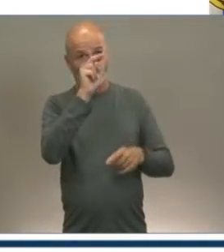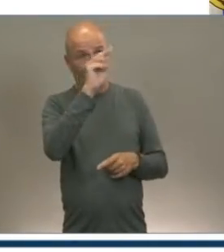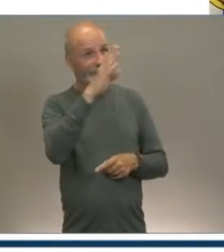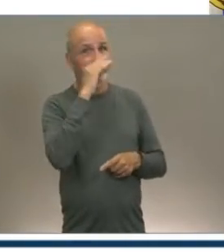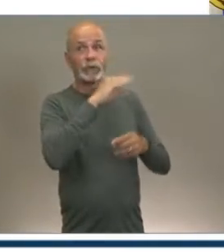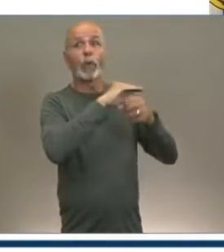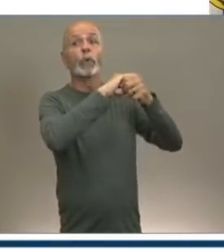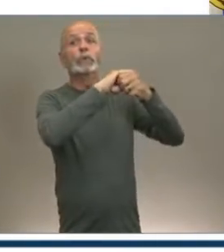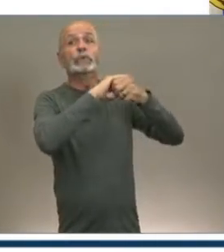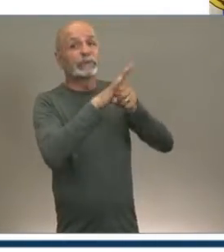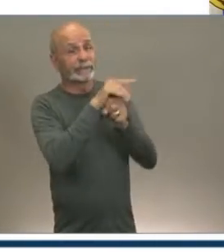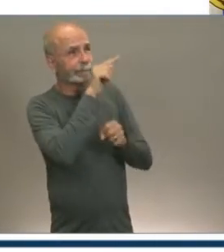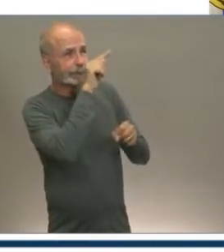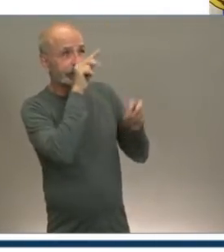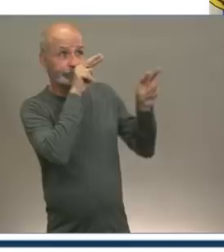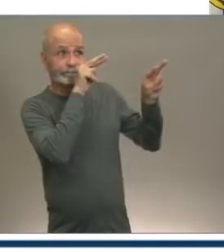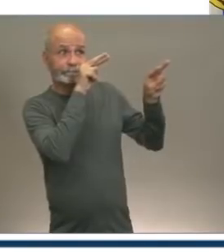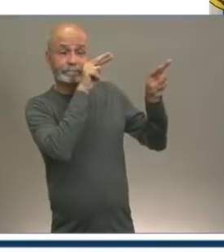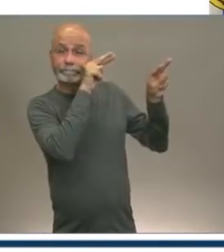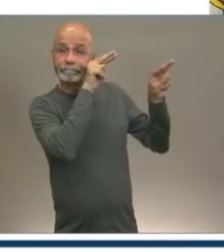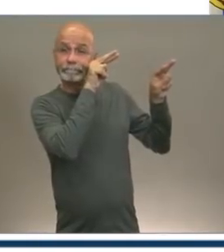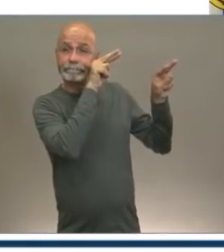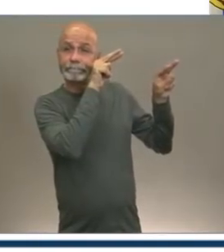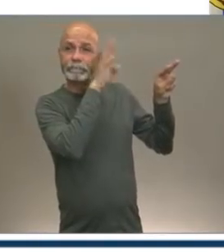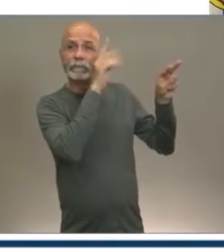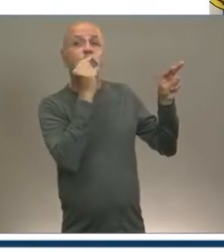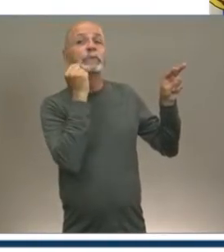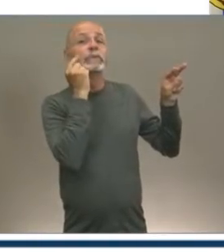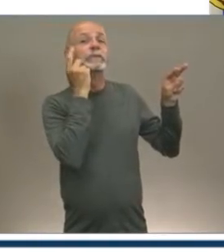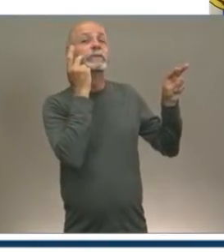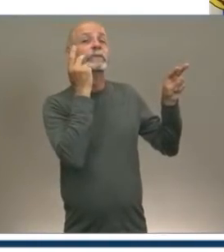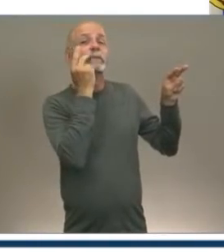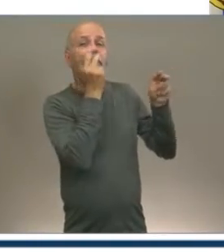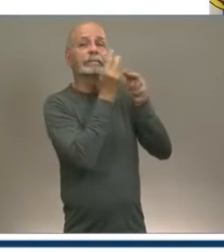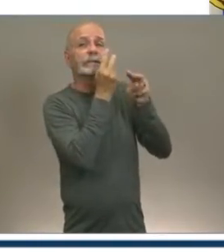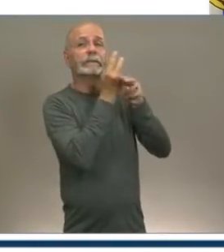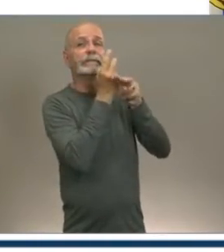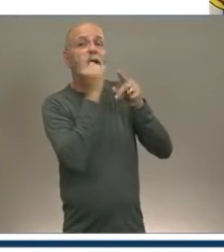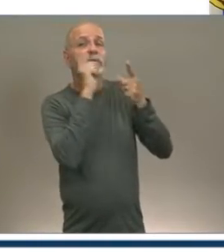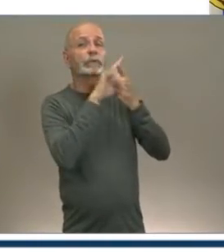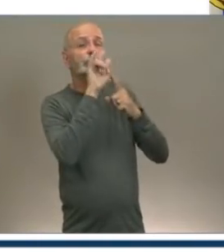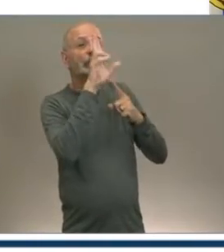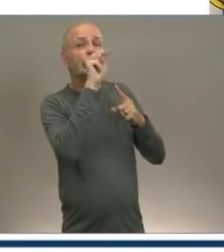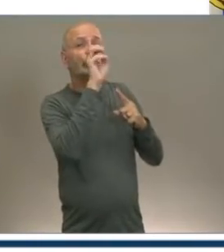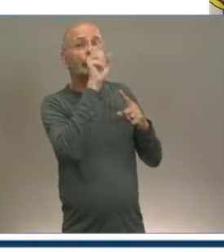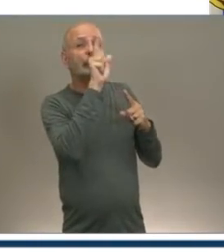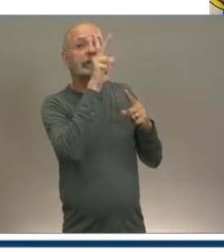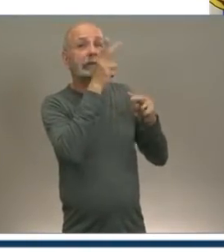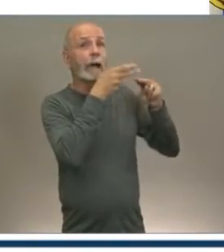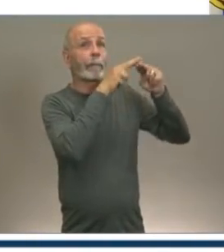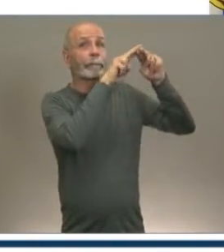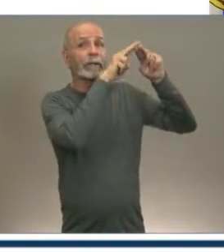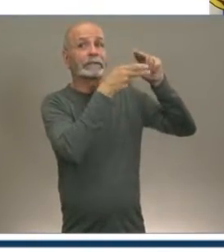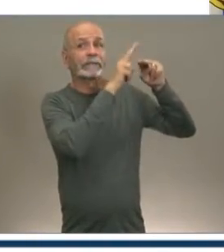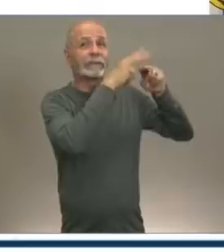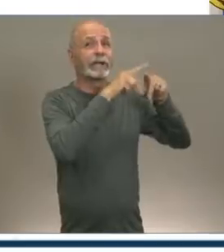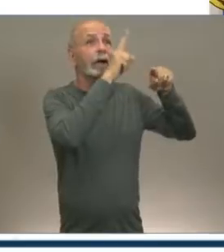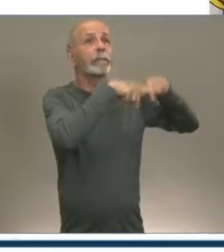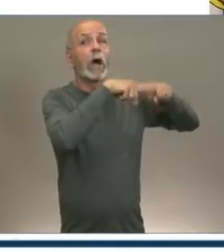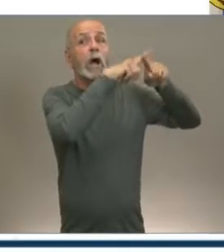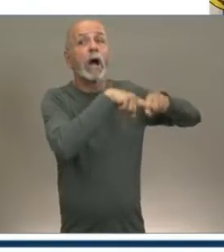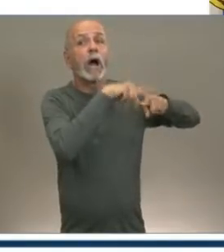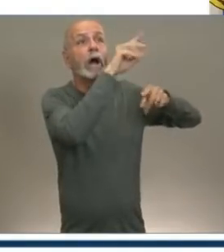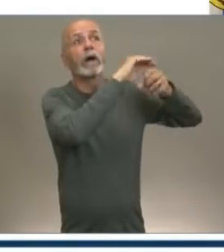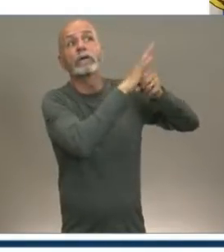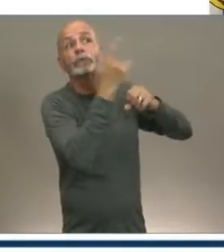weeks, or the next few days, actually, just until the 23rd? Is there a chance, based on their epidemiology, that we won't be able